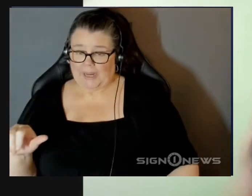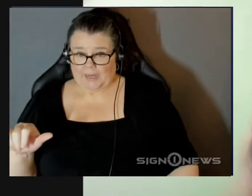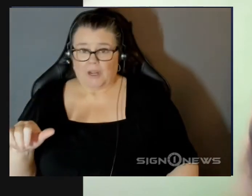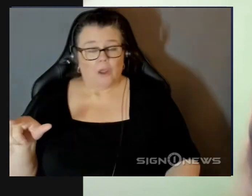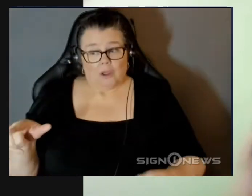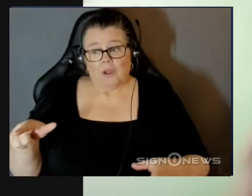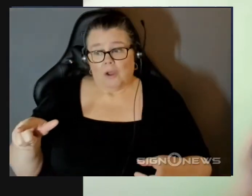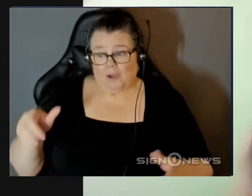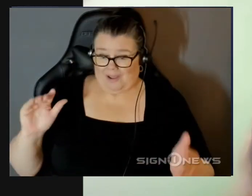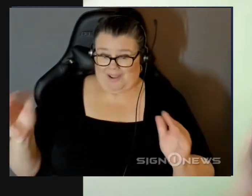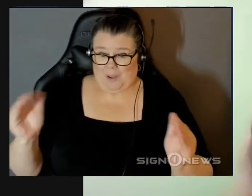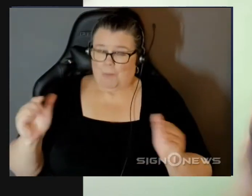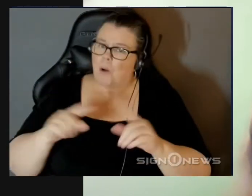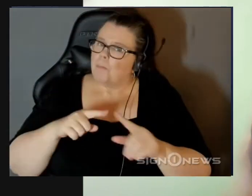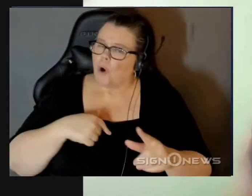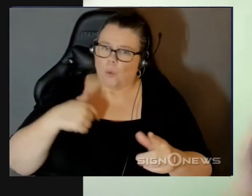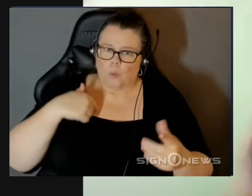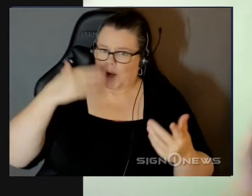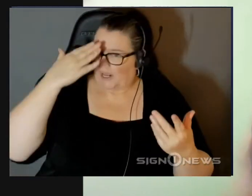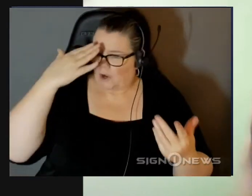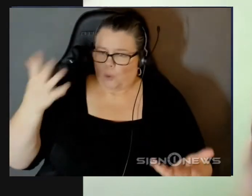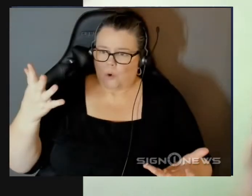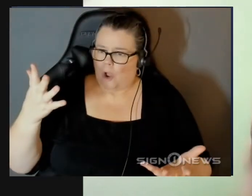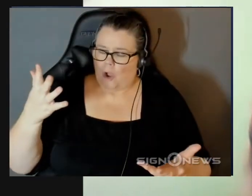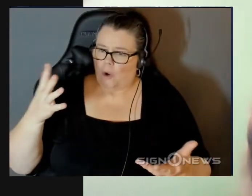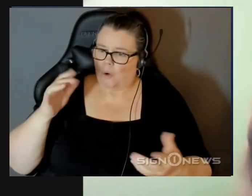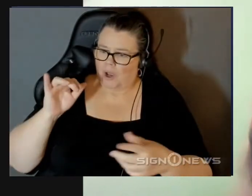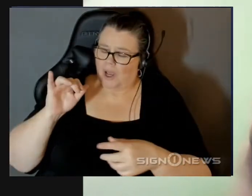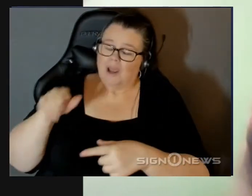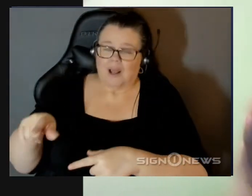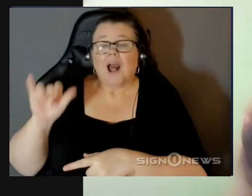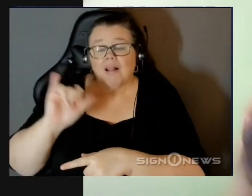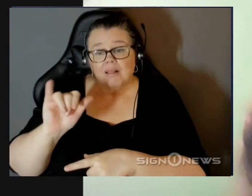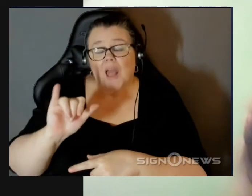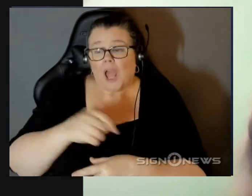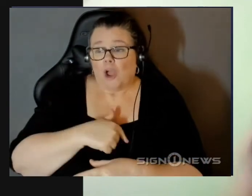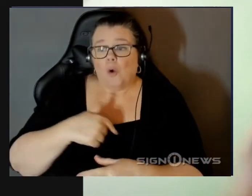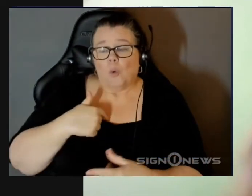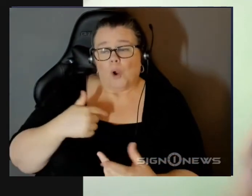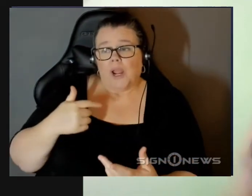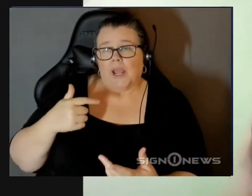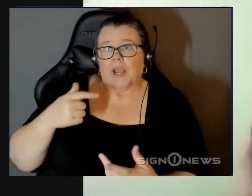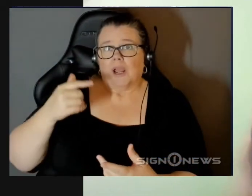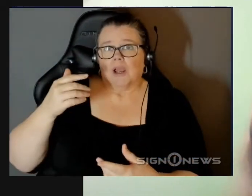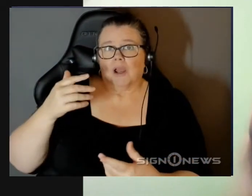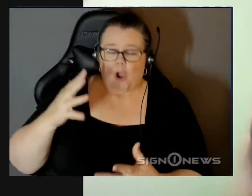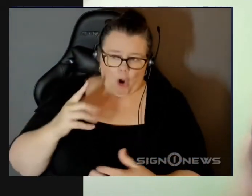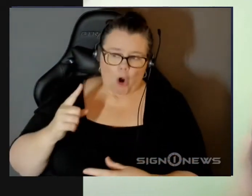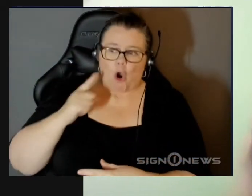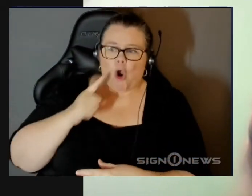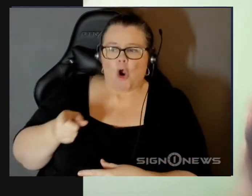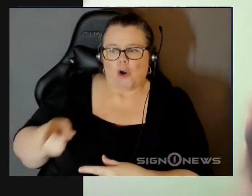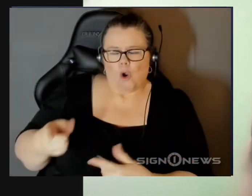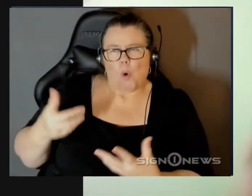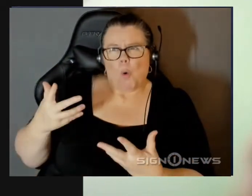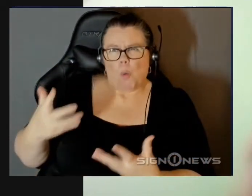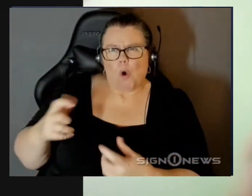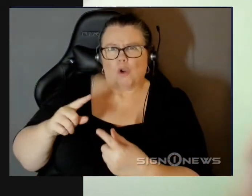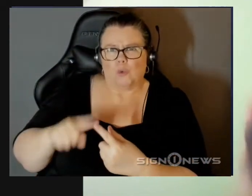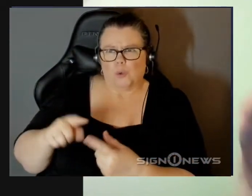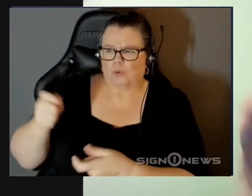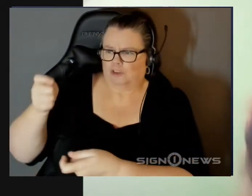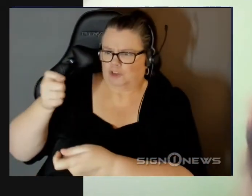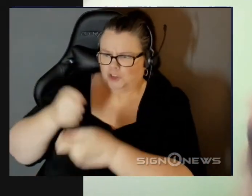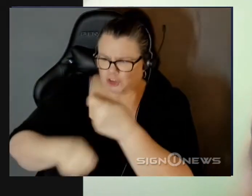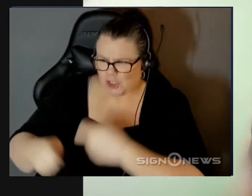conservatorship until only really recently when she said that, right? She was seeking to change her conservator, which is a different kind of approach. I know that her record is